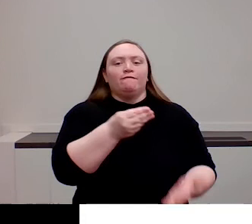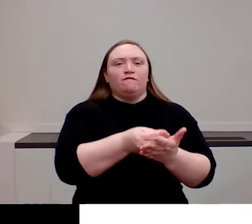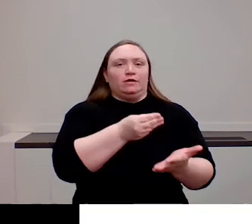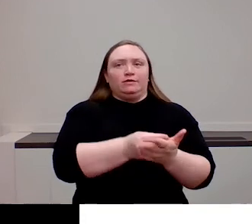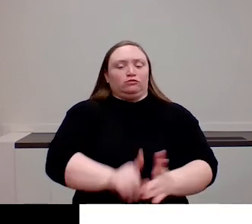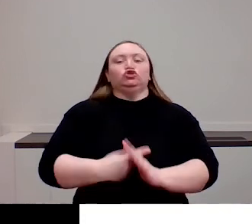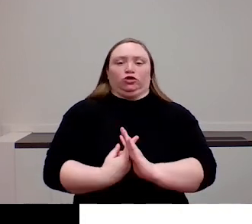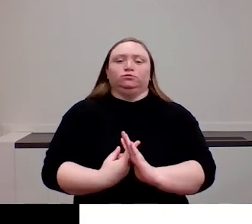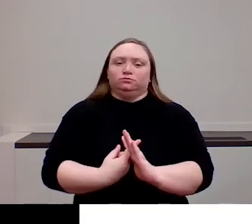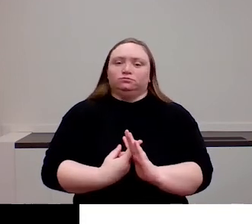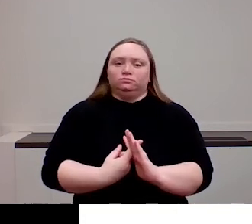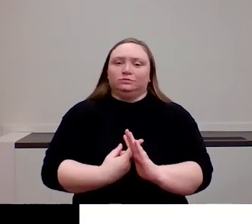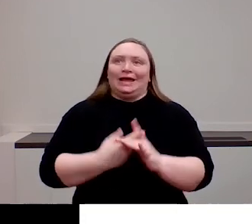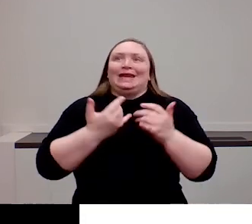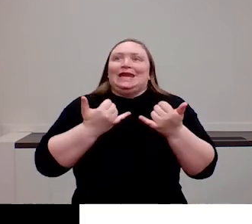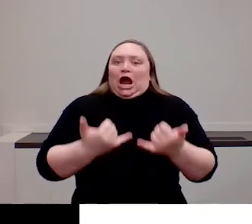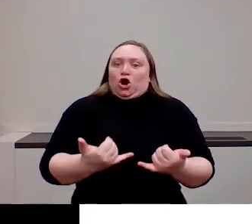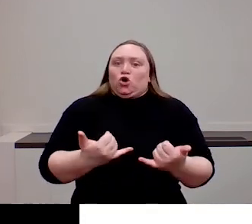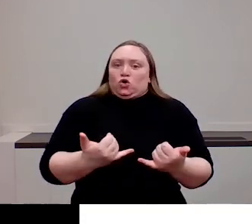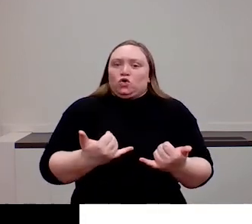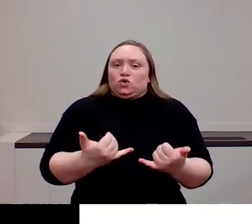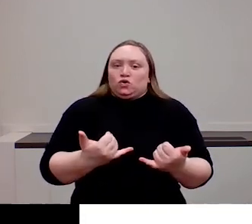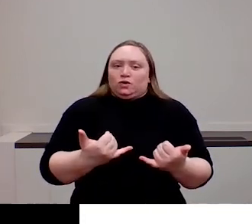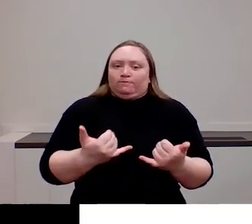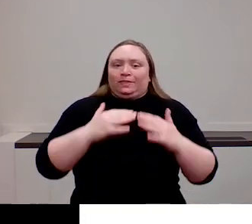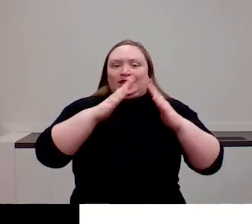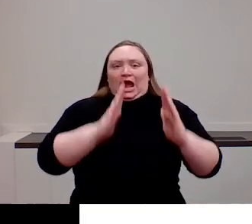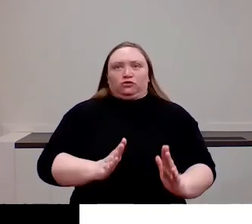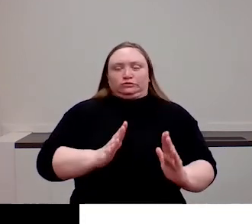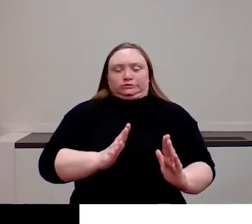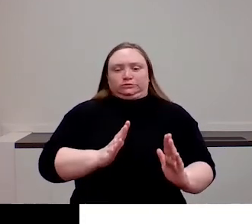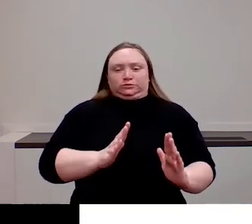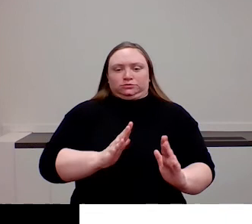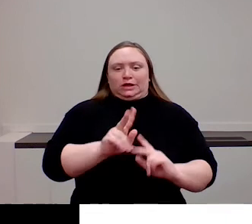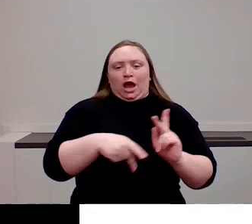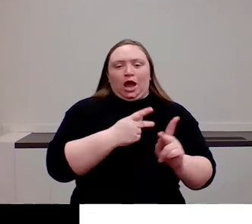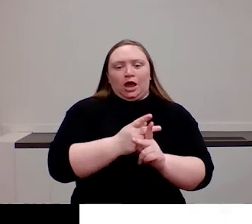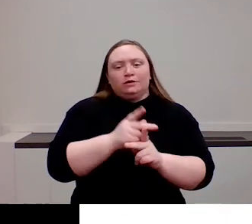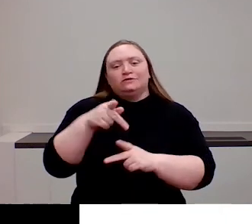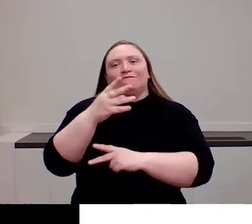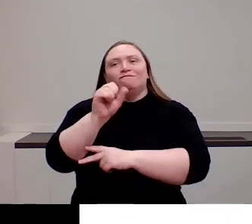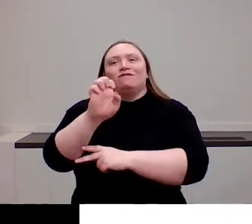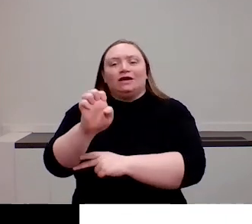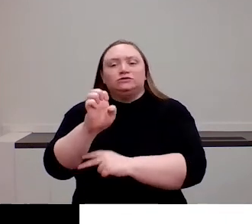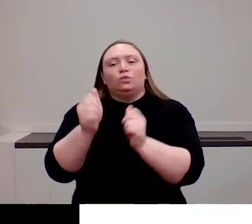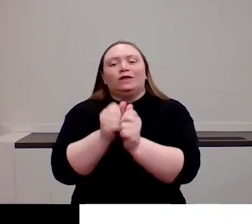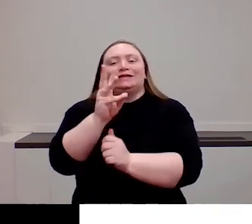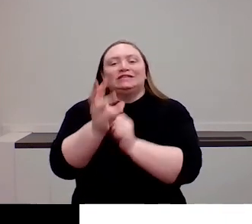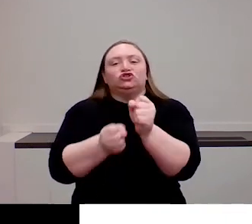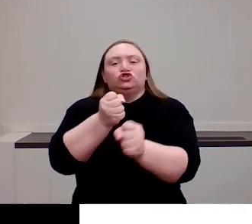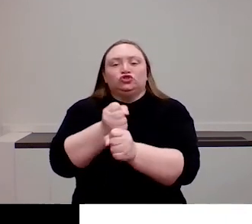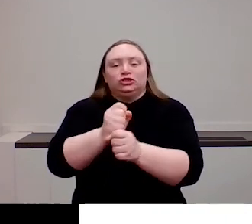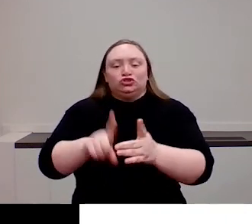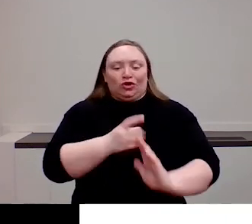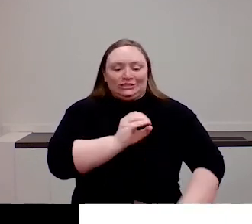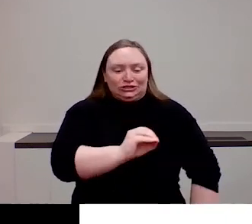straight out of the gate. Now they're going, under the House version, it's being phased in over 6 years